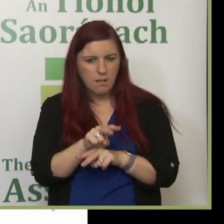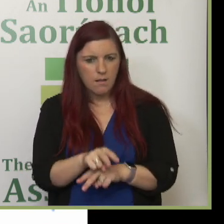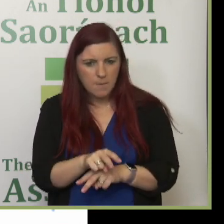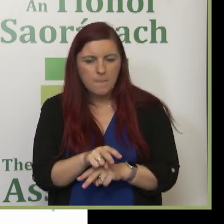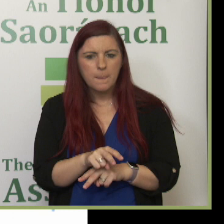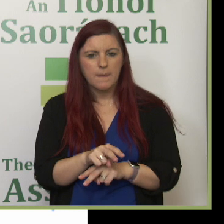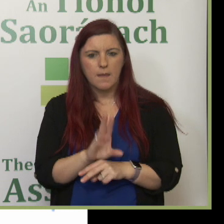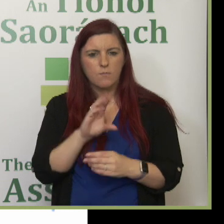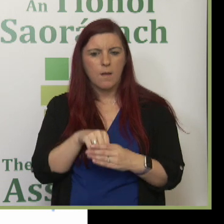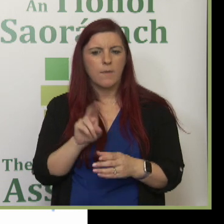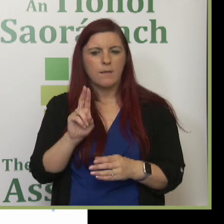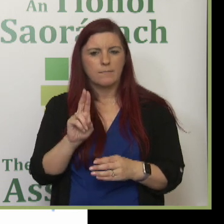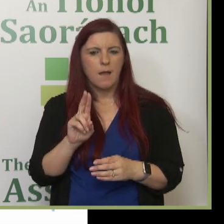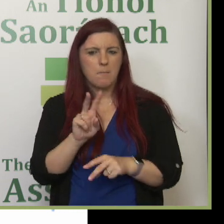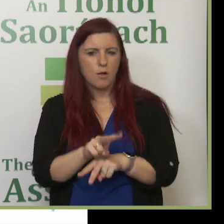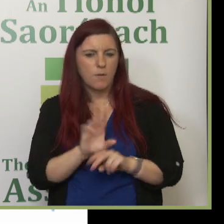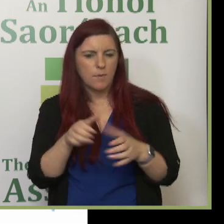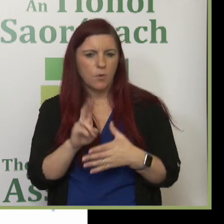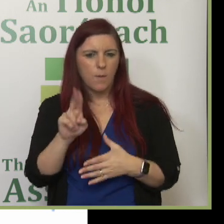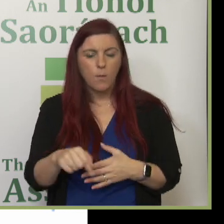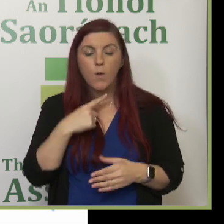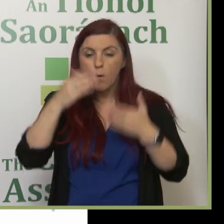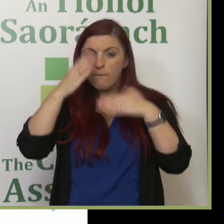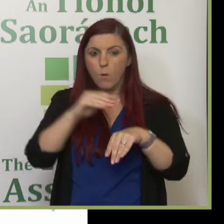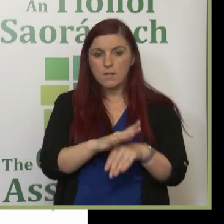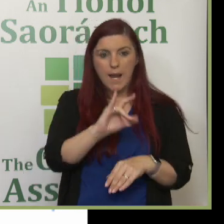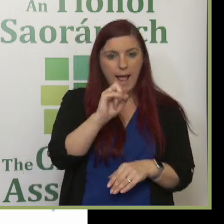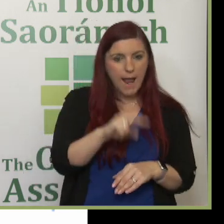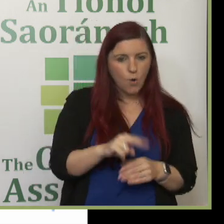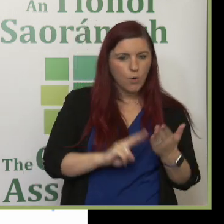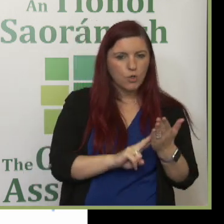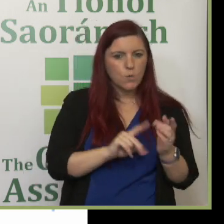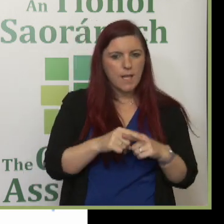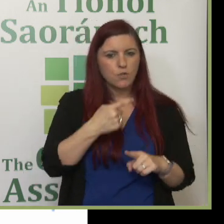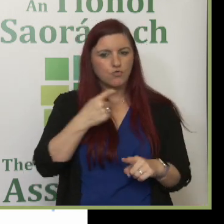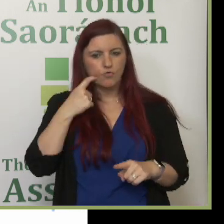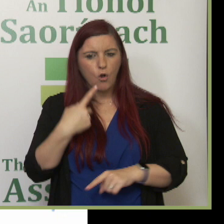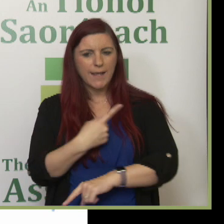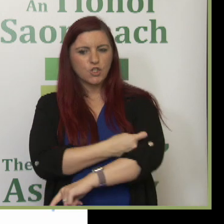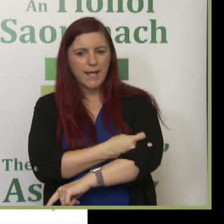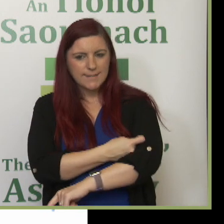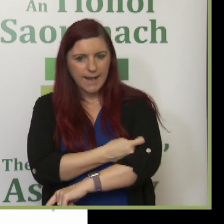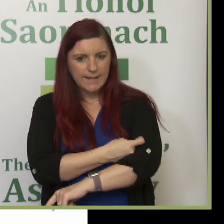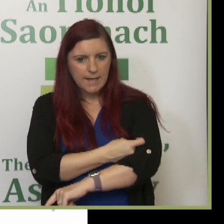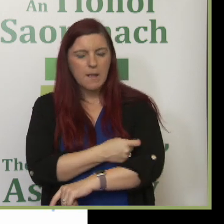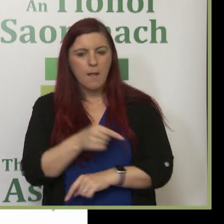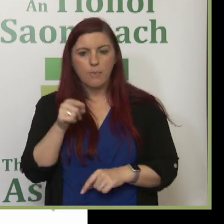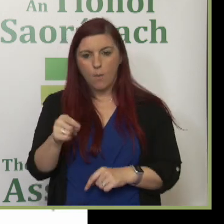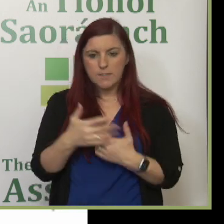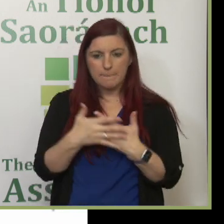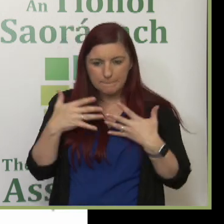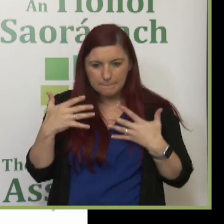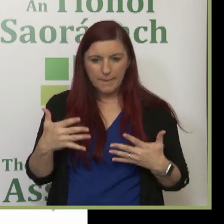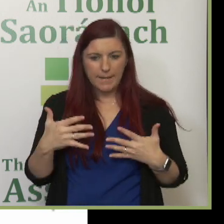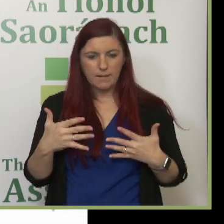UN. Our real focus then was heroin use and drug injecting, and that was after the 70s and 80s when a big epidemic